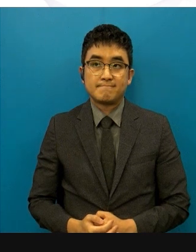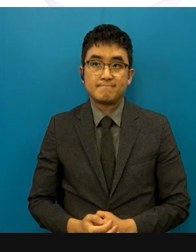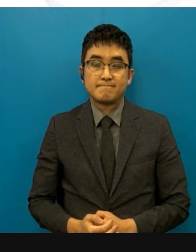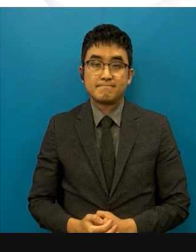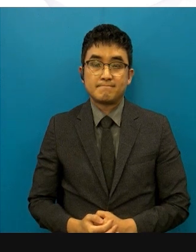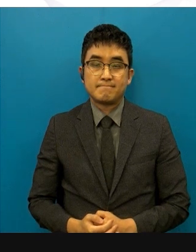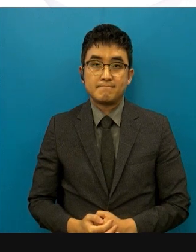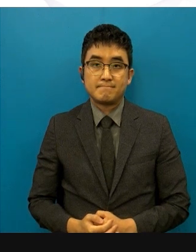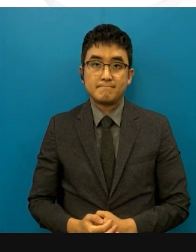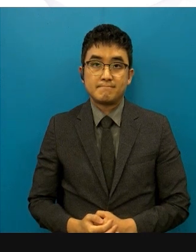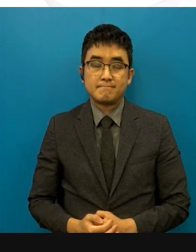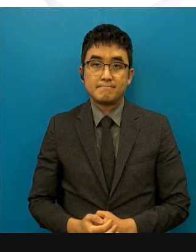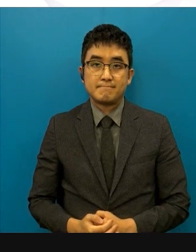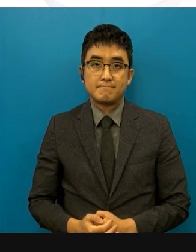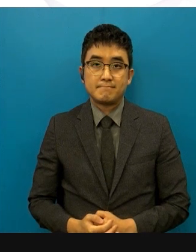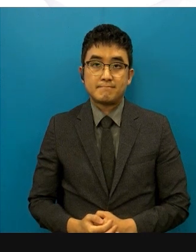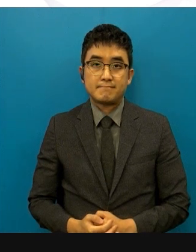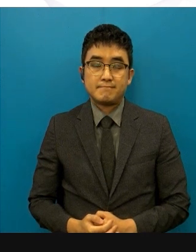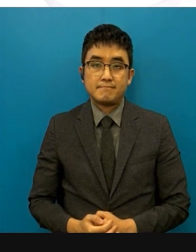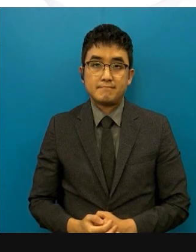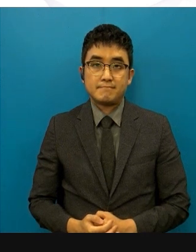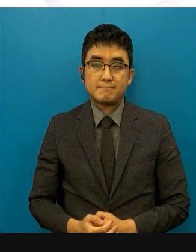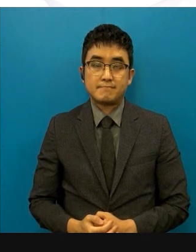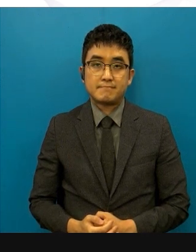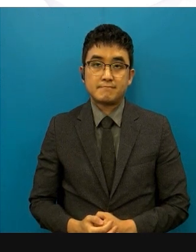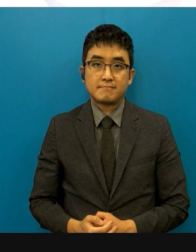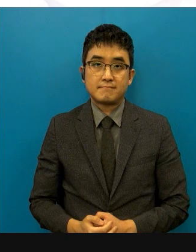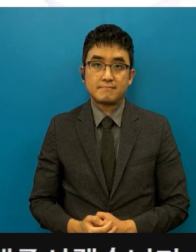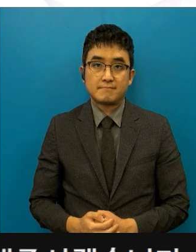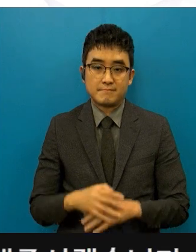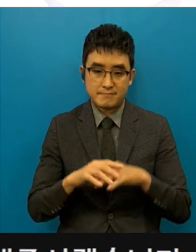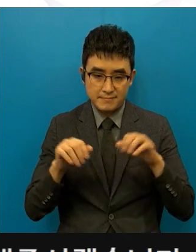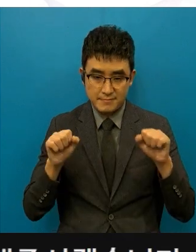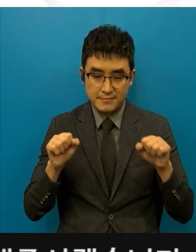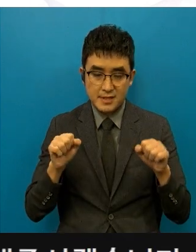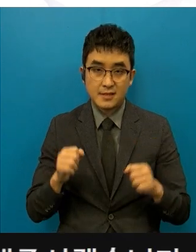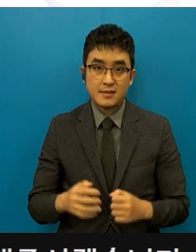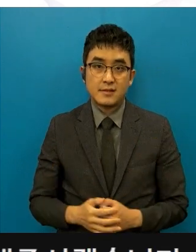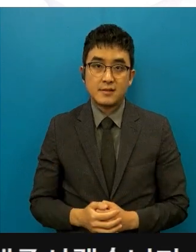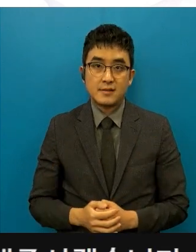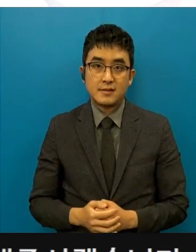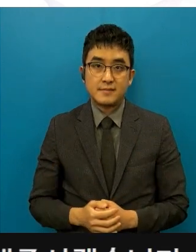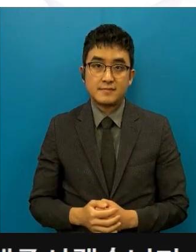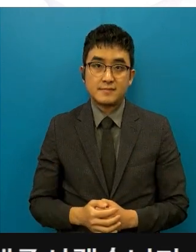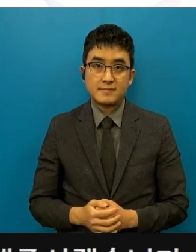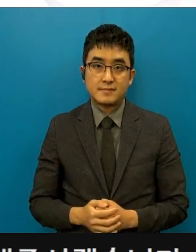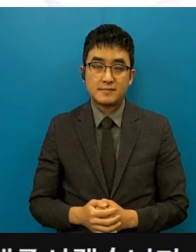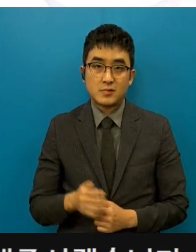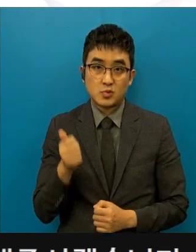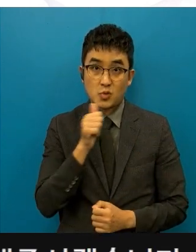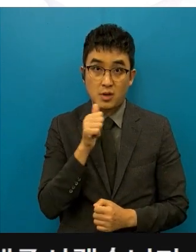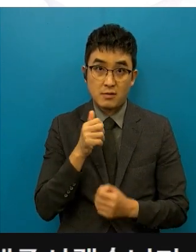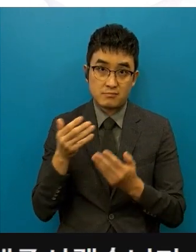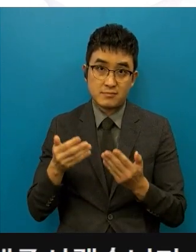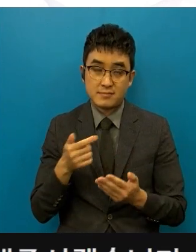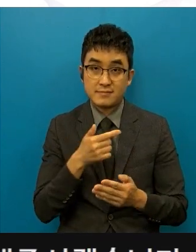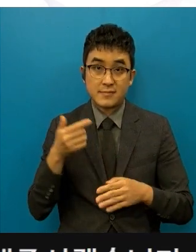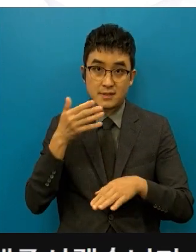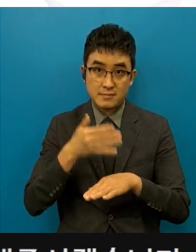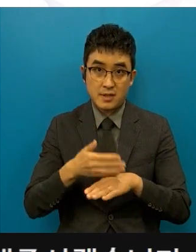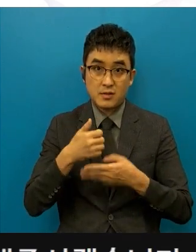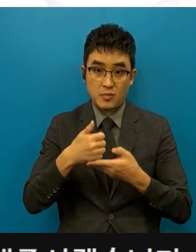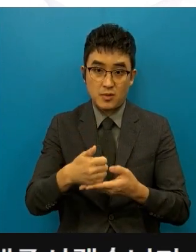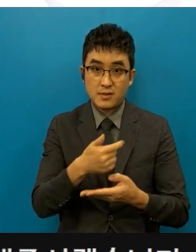Hello, thank you very much for the invitation. My name is Deryanu Kaycan, and I am working